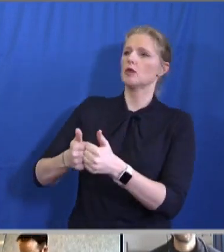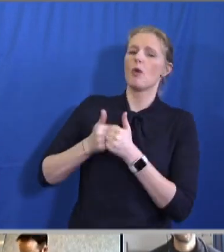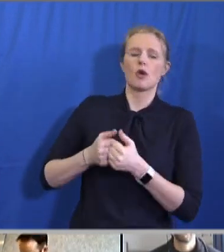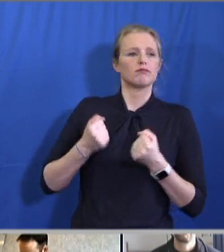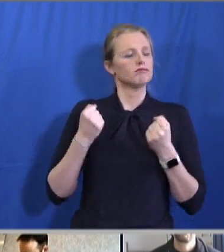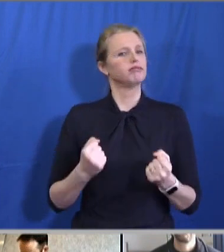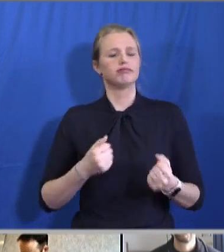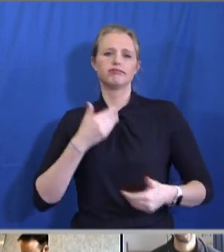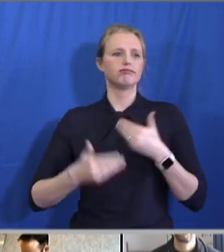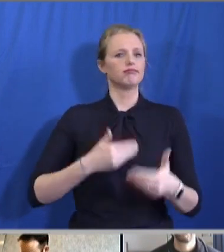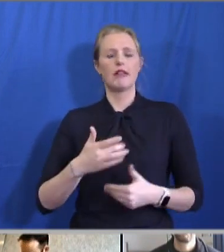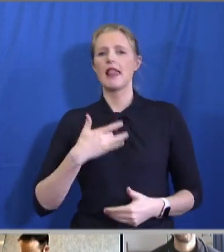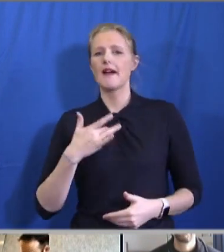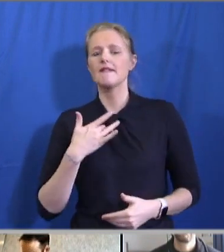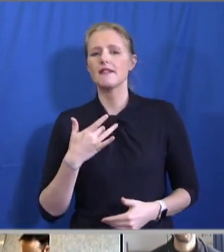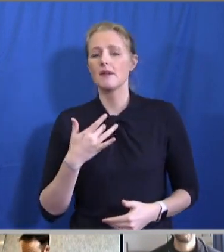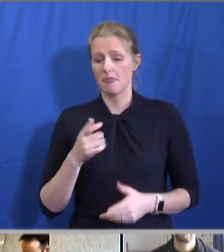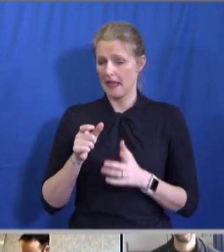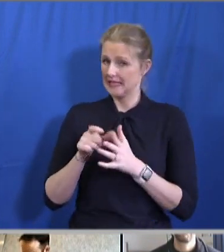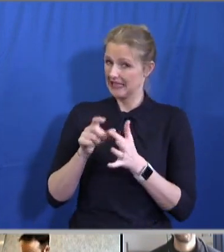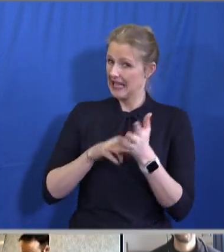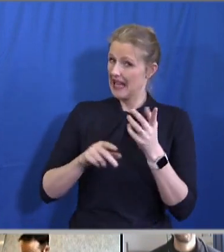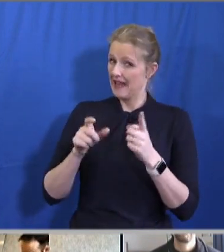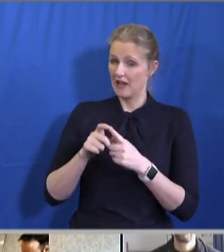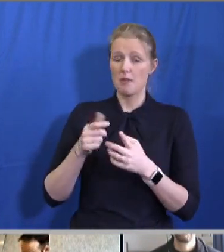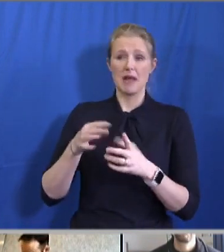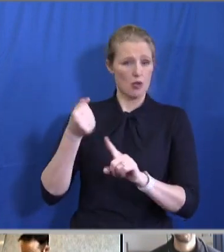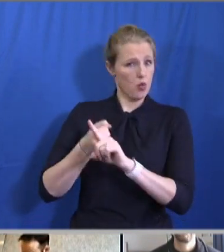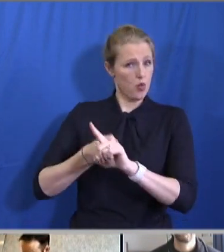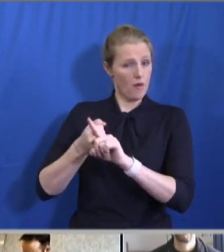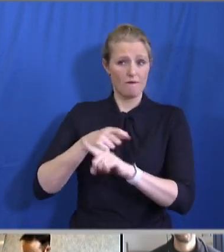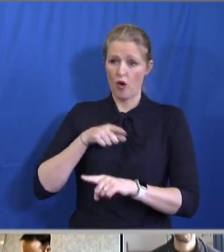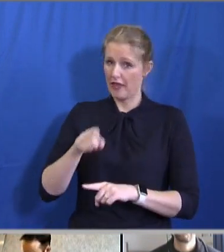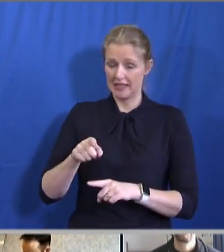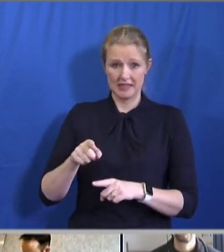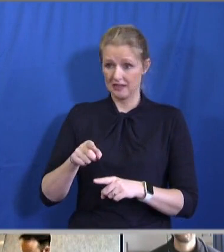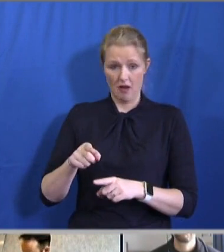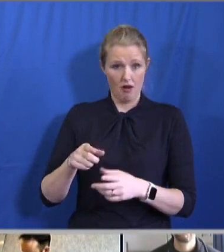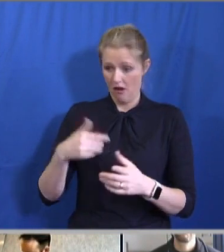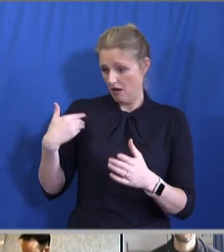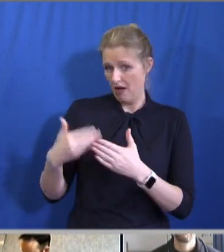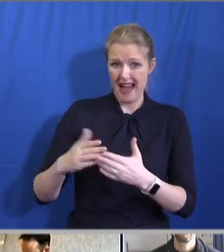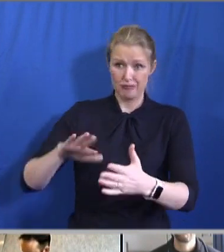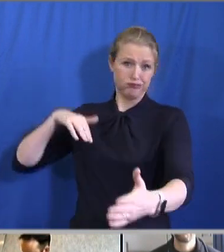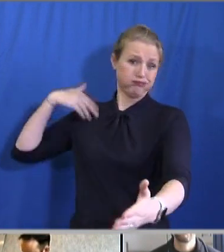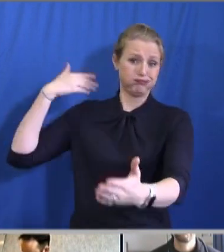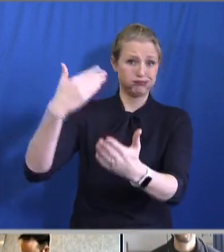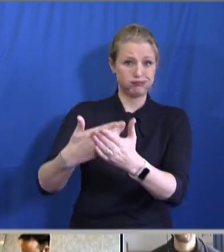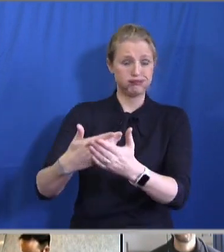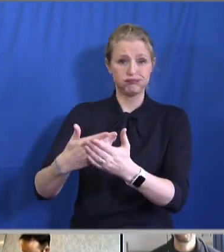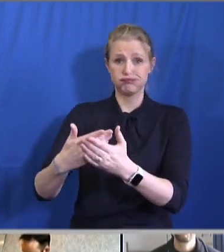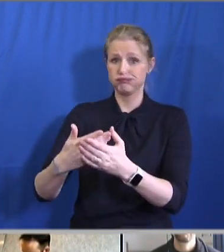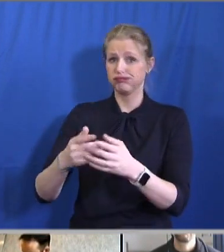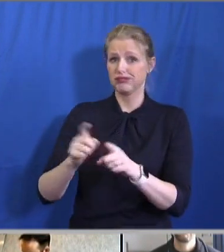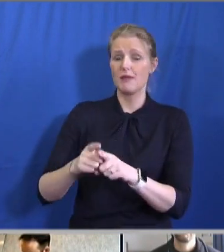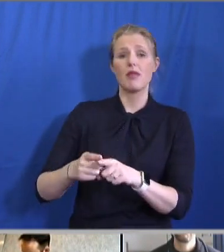it, not just during my time as Minister, but also in the engagements that he'd had with Richard Pengelly as